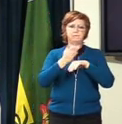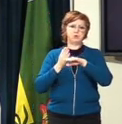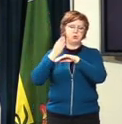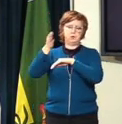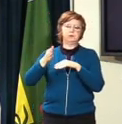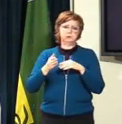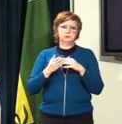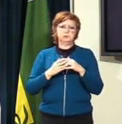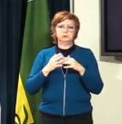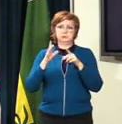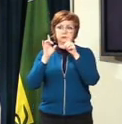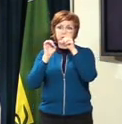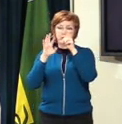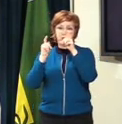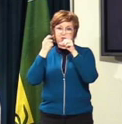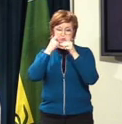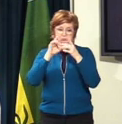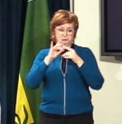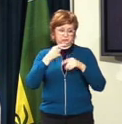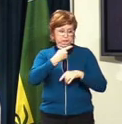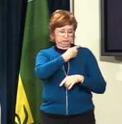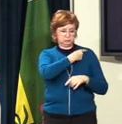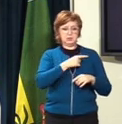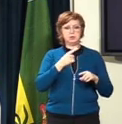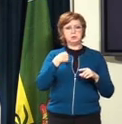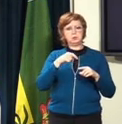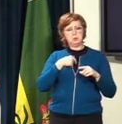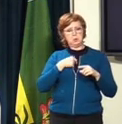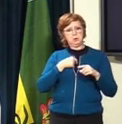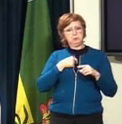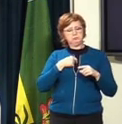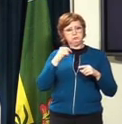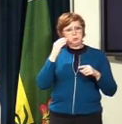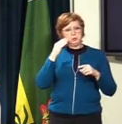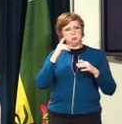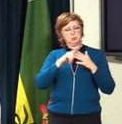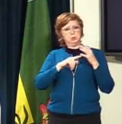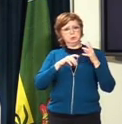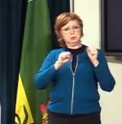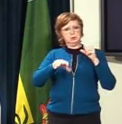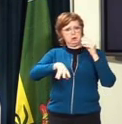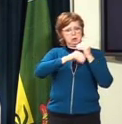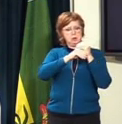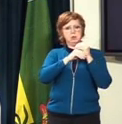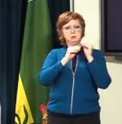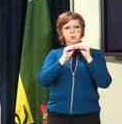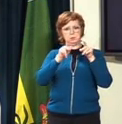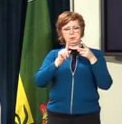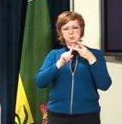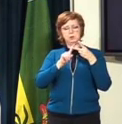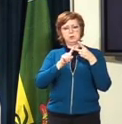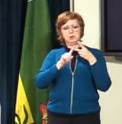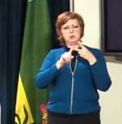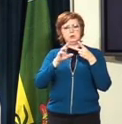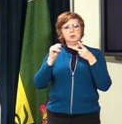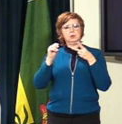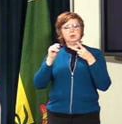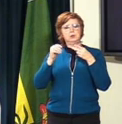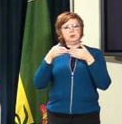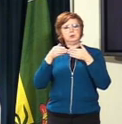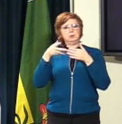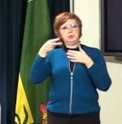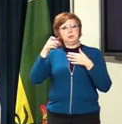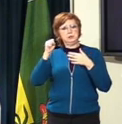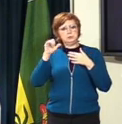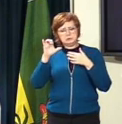to provide expanded capacity based on what we're seeing in the projections for cases, as well as the resources we've also onboarded from partners like the Public